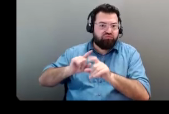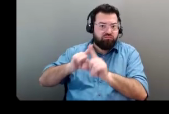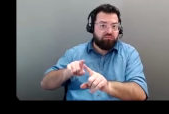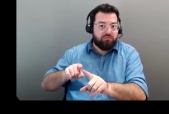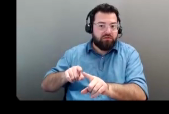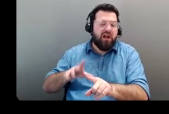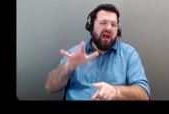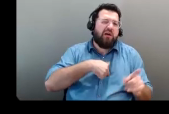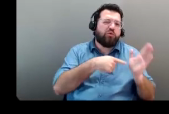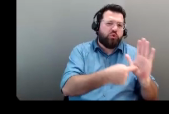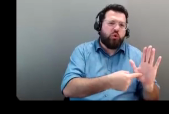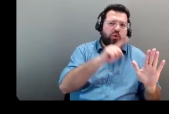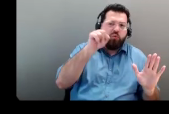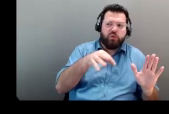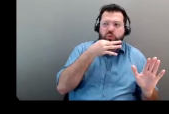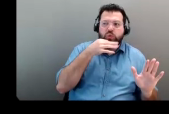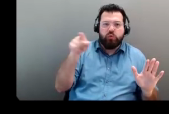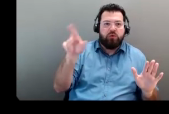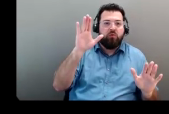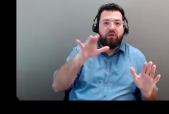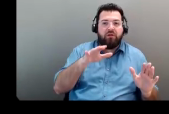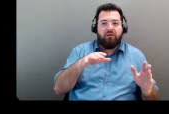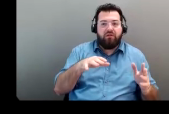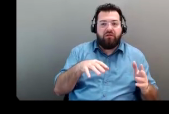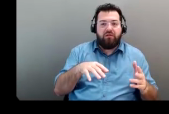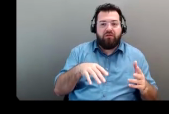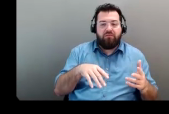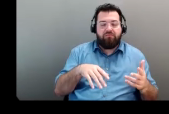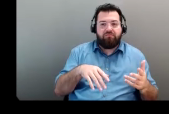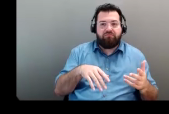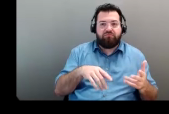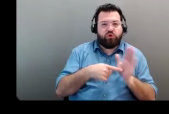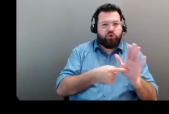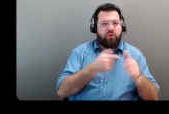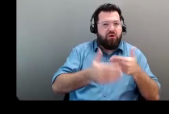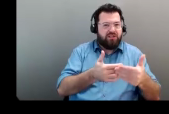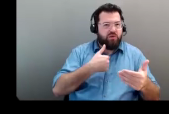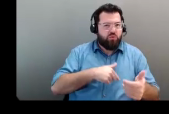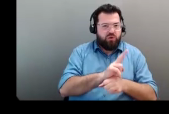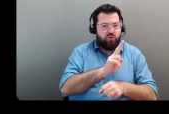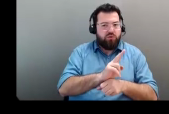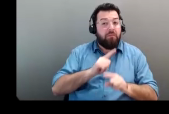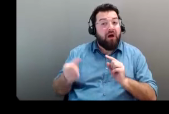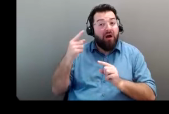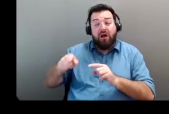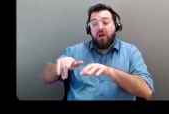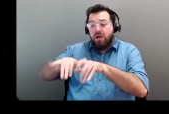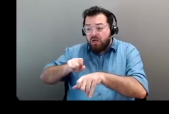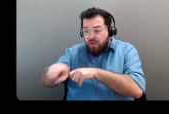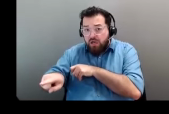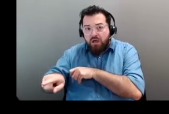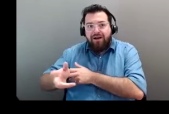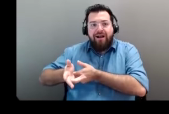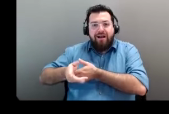way, and I'll show you a prompt in a minute actually, that comes out of the process that we use here. It actually interacts with the student to help them understand